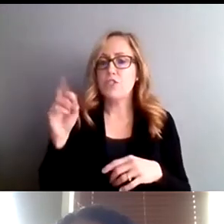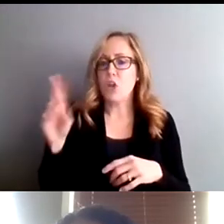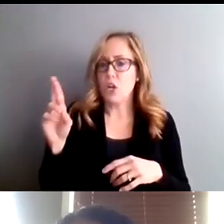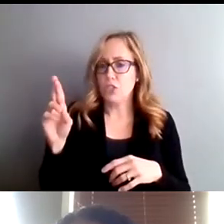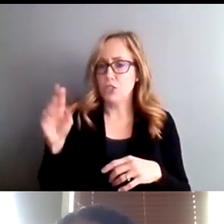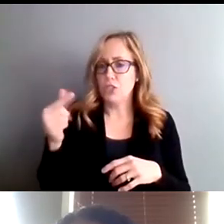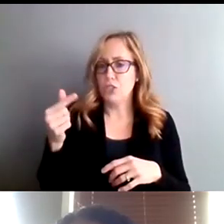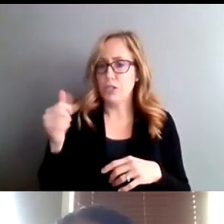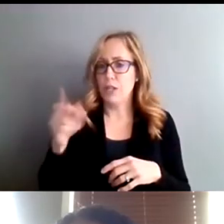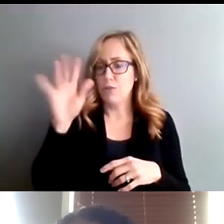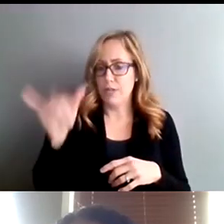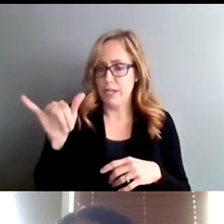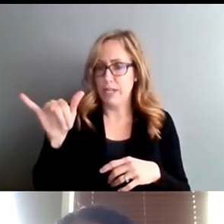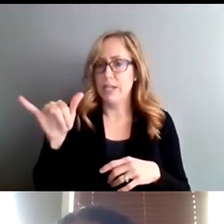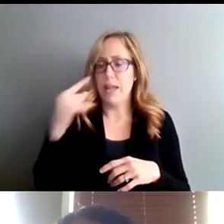MCAS.